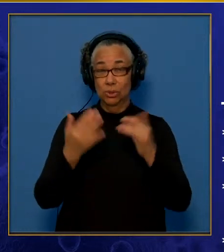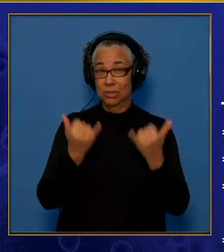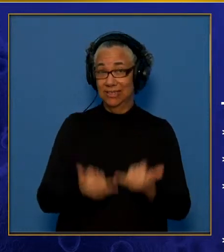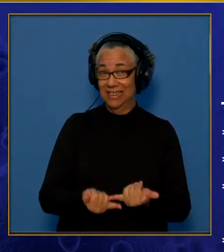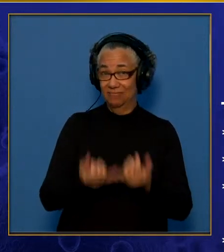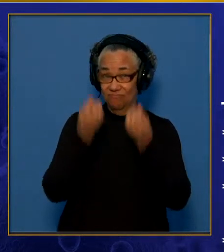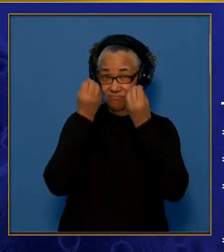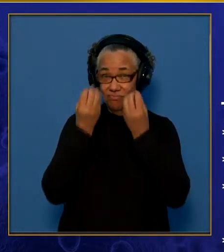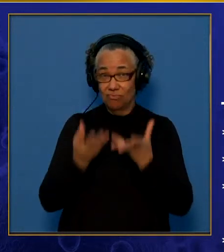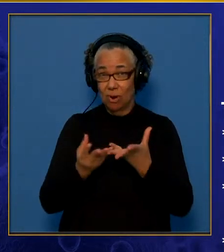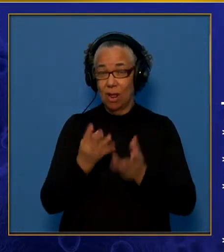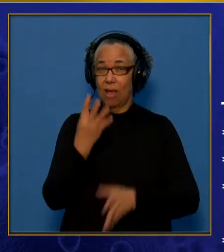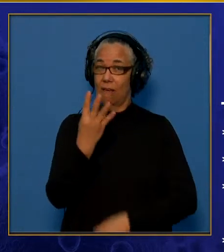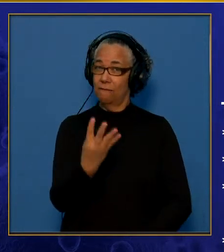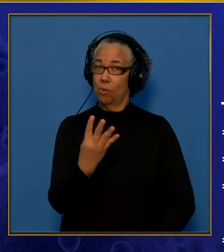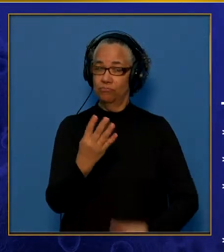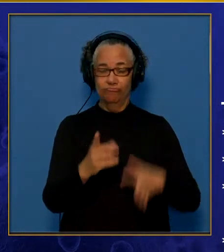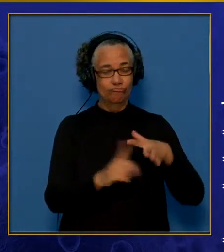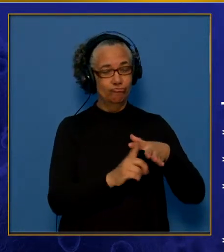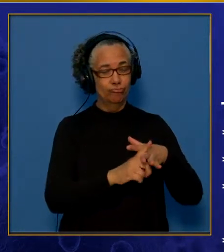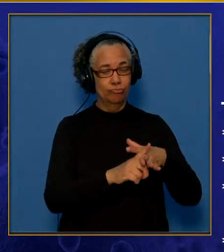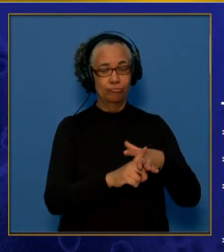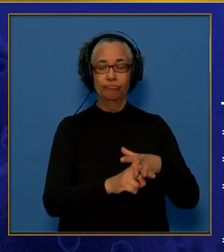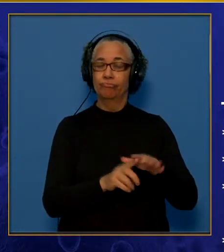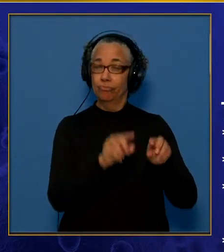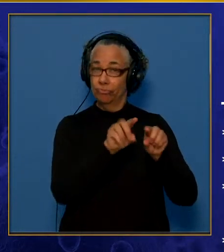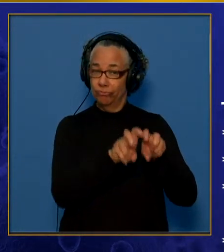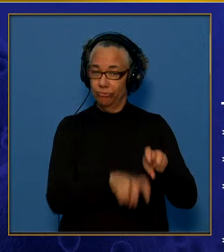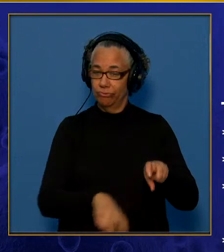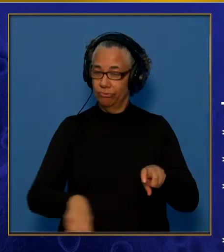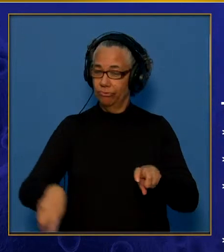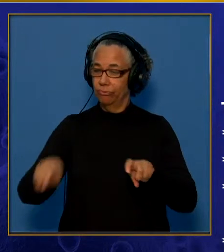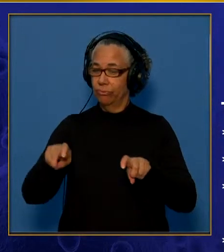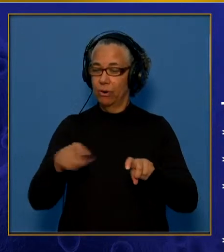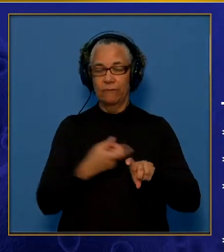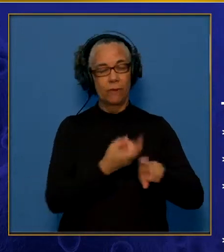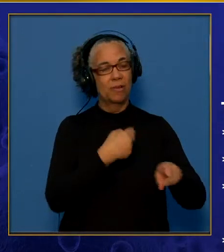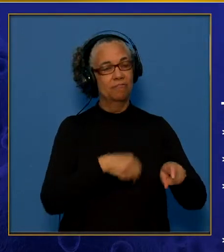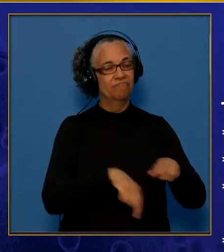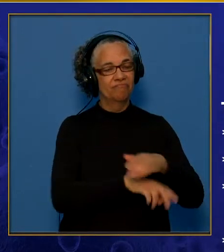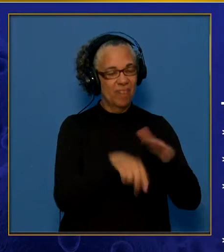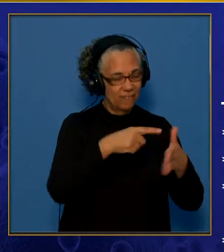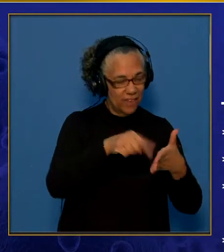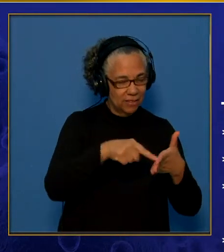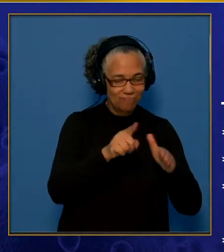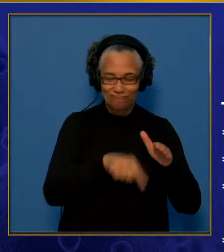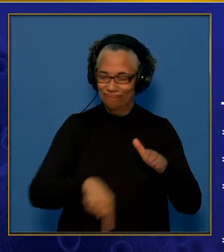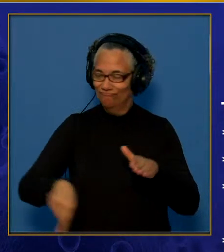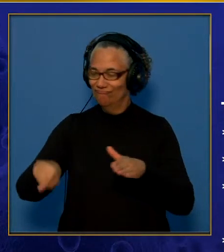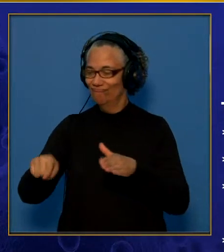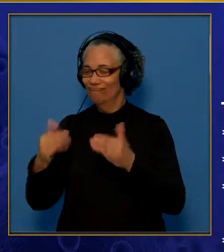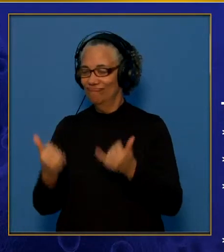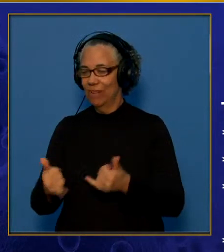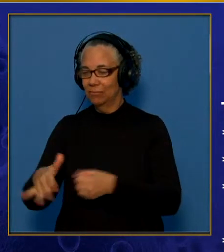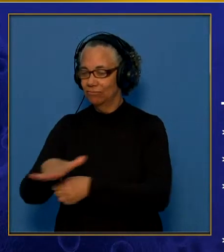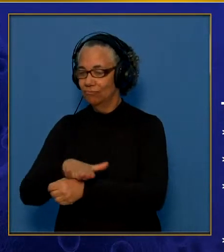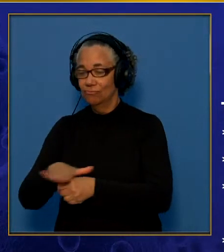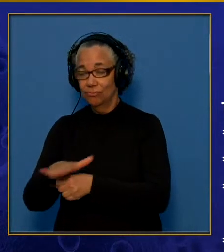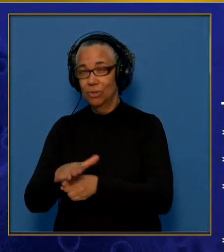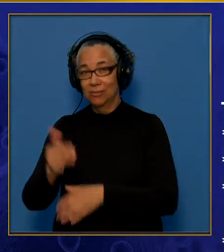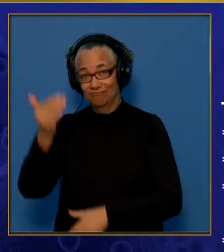has 4 cases moved from under investigation to local transmission with a known contact or source, as they are